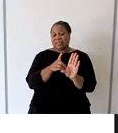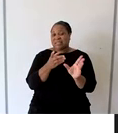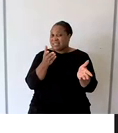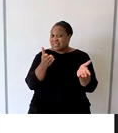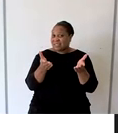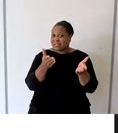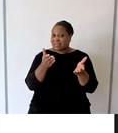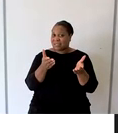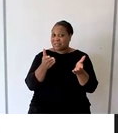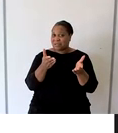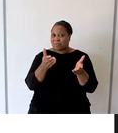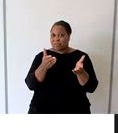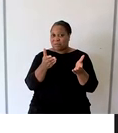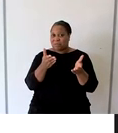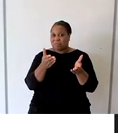have acquired